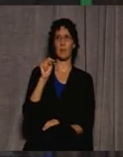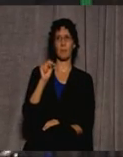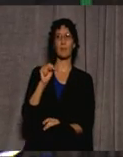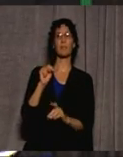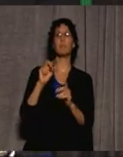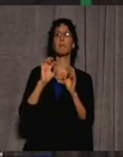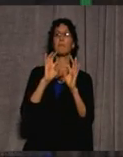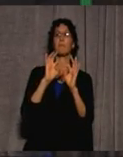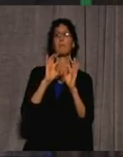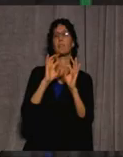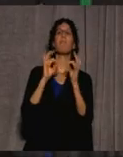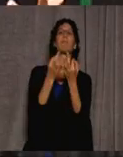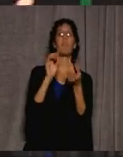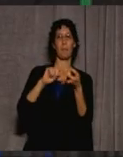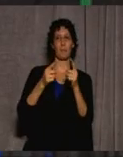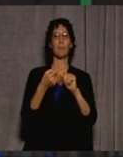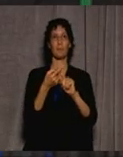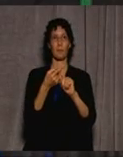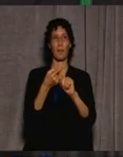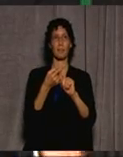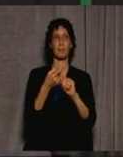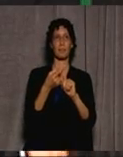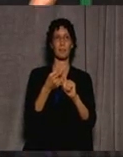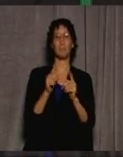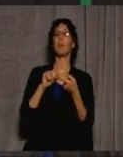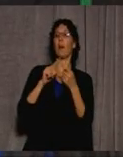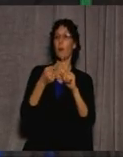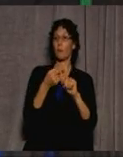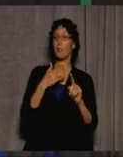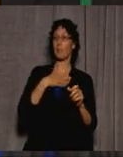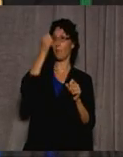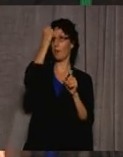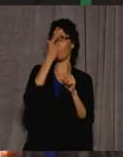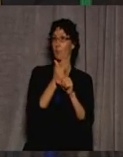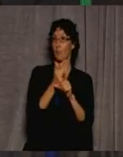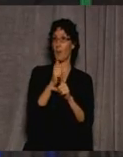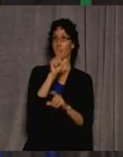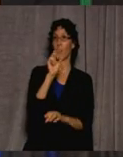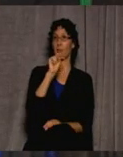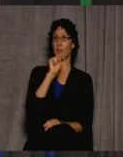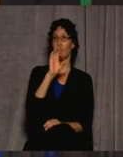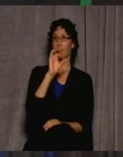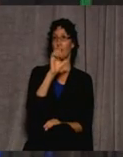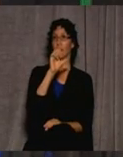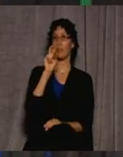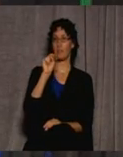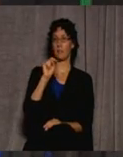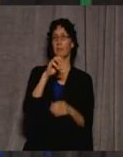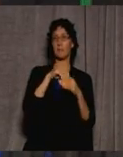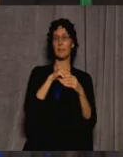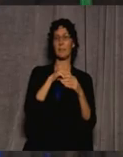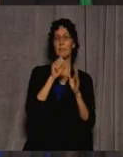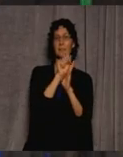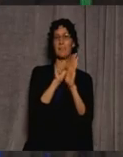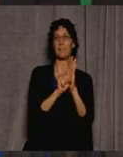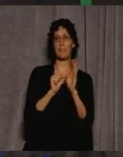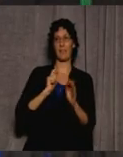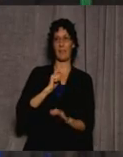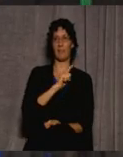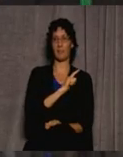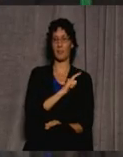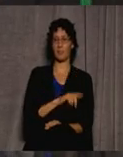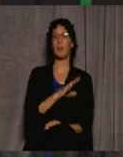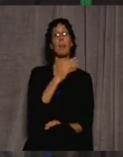way before then, a friend of my brother Lincoln, who was also in the state legislature and also in Congress, and of my father,